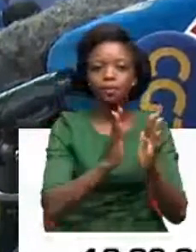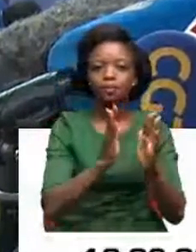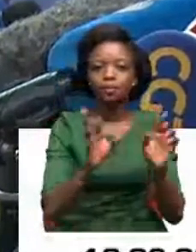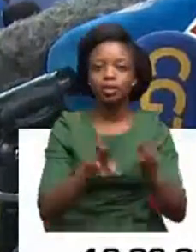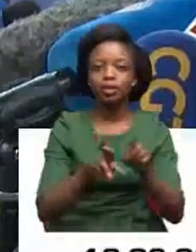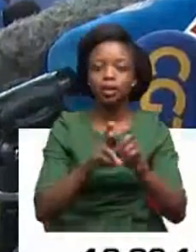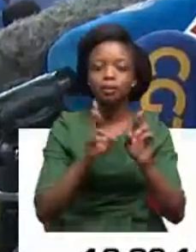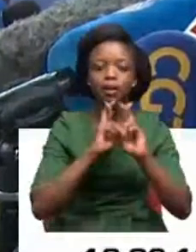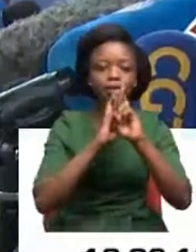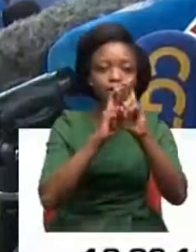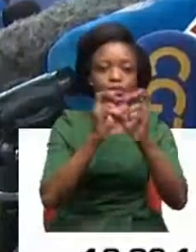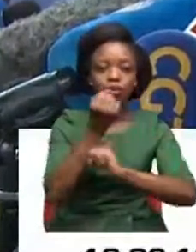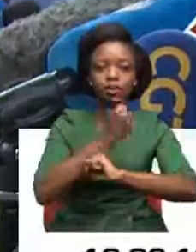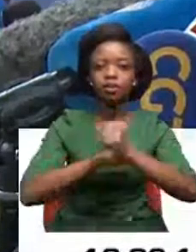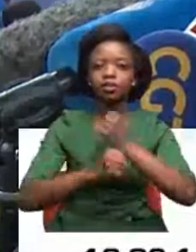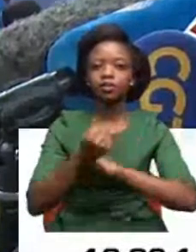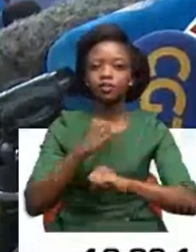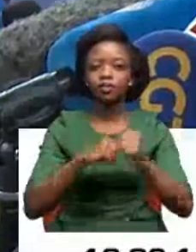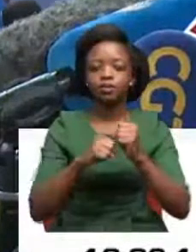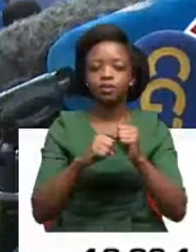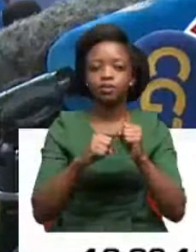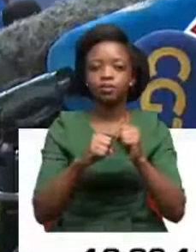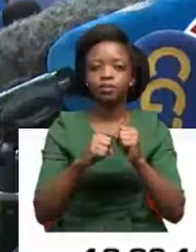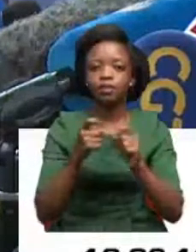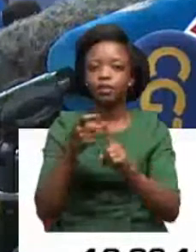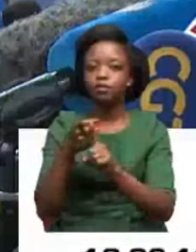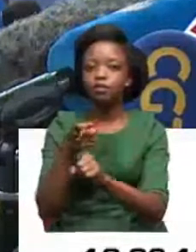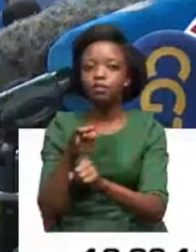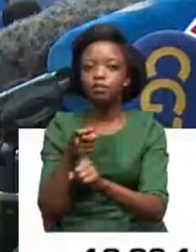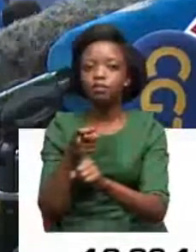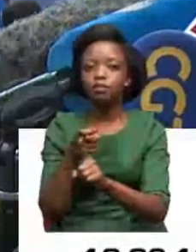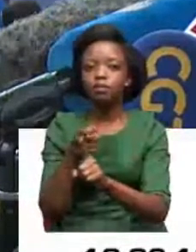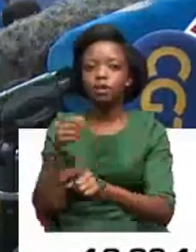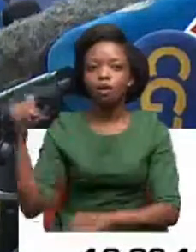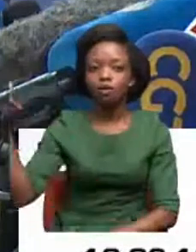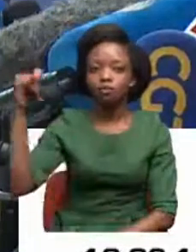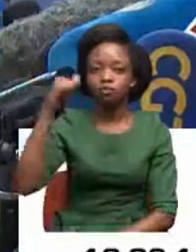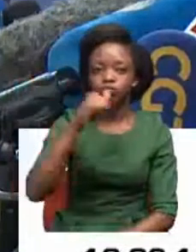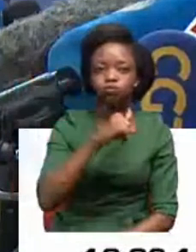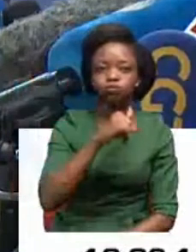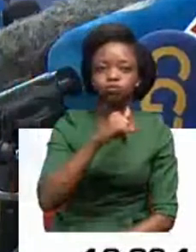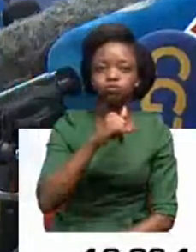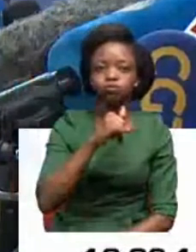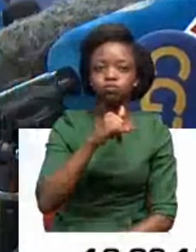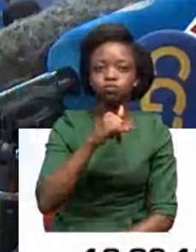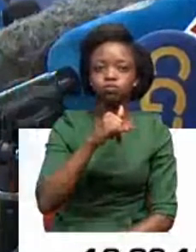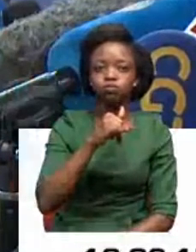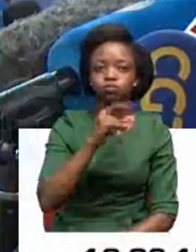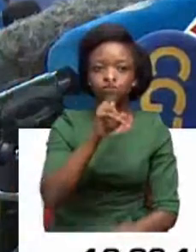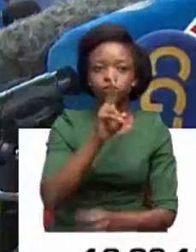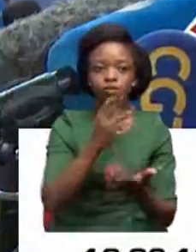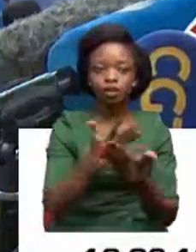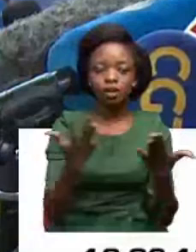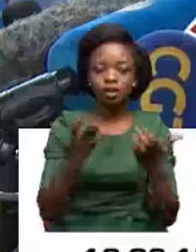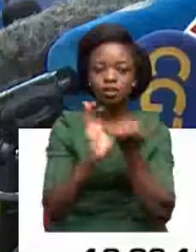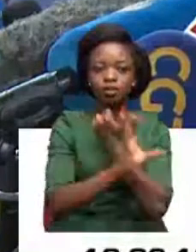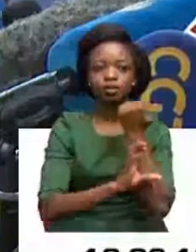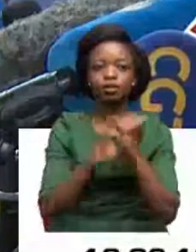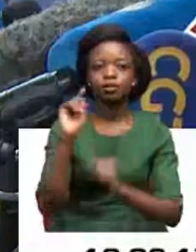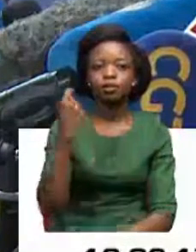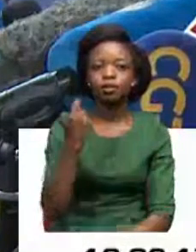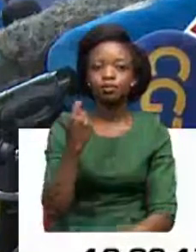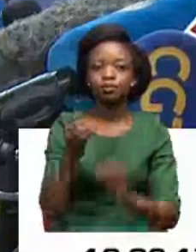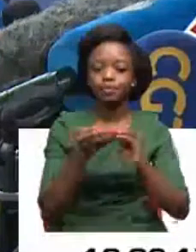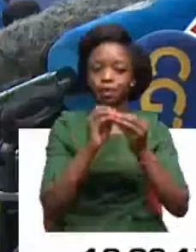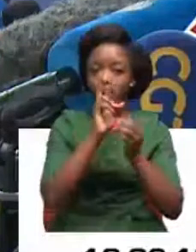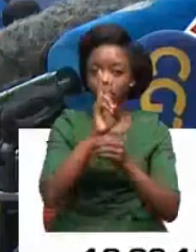response activities in view of the threat posed by importation of COVID-19 into Kenya. Number two,